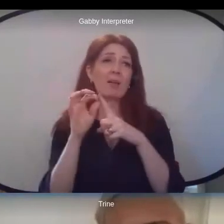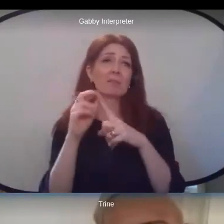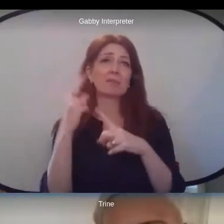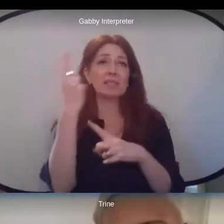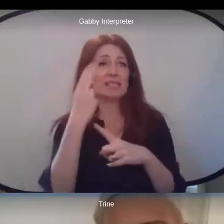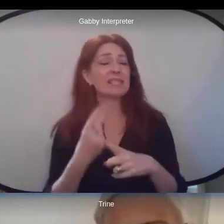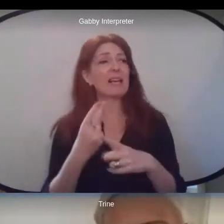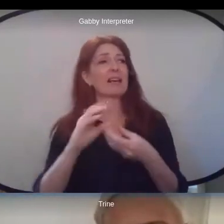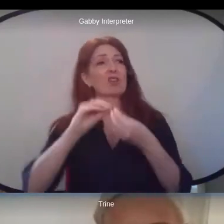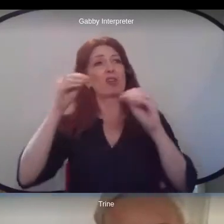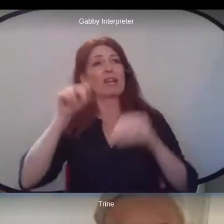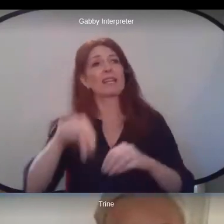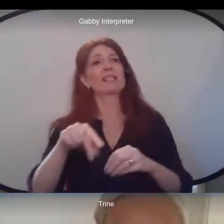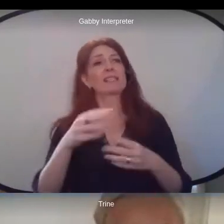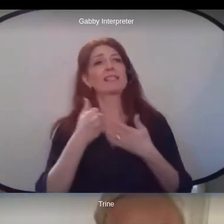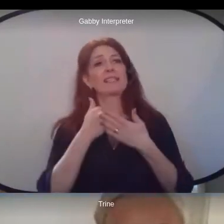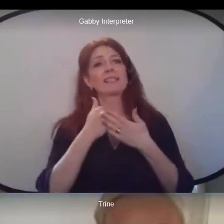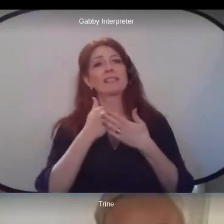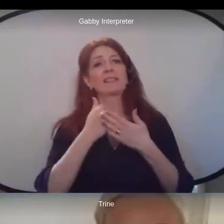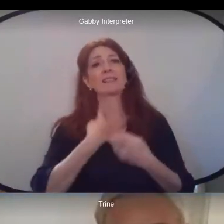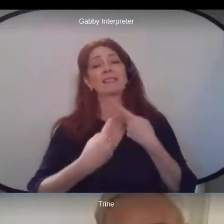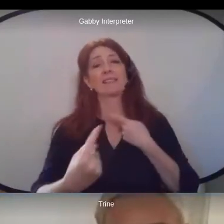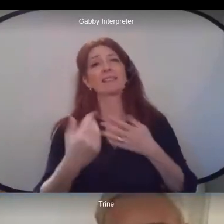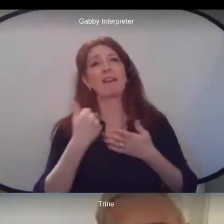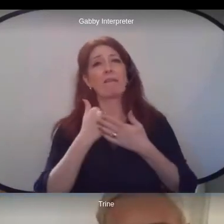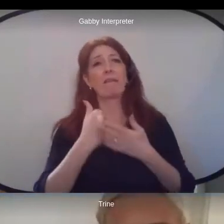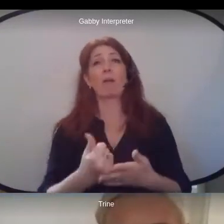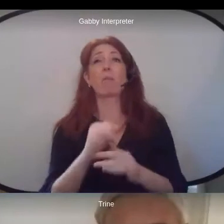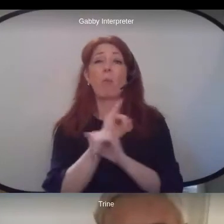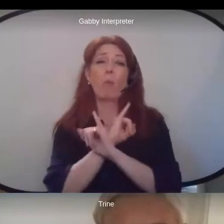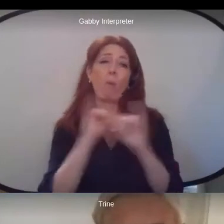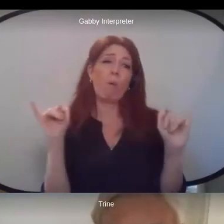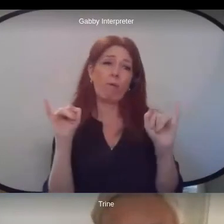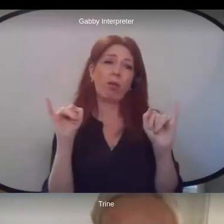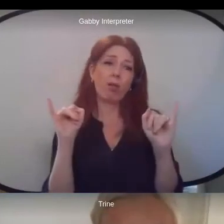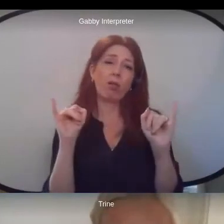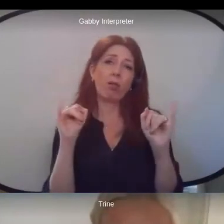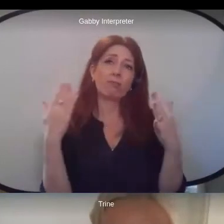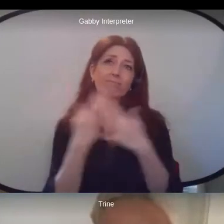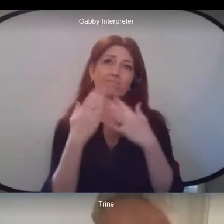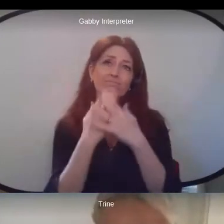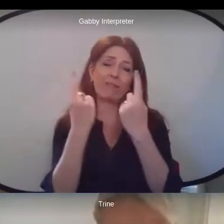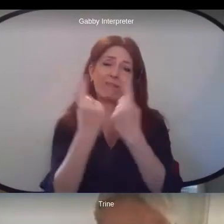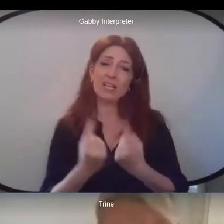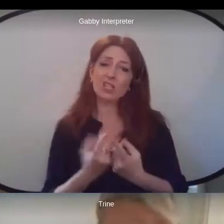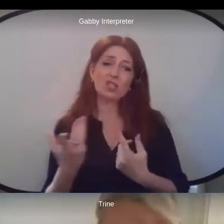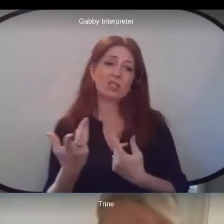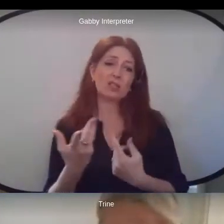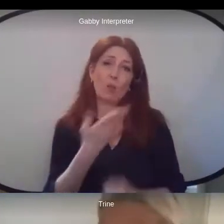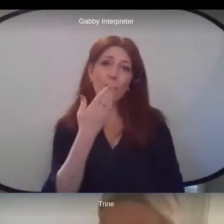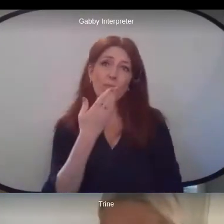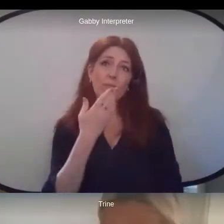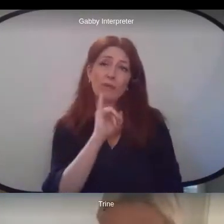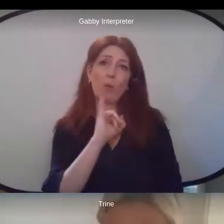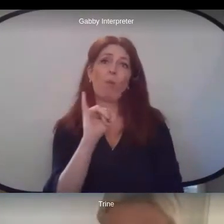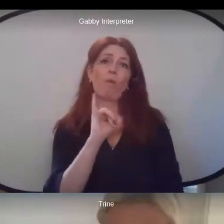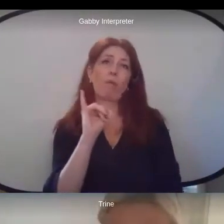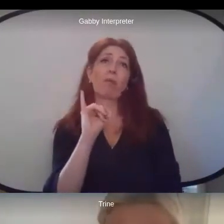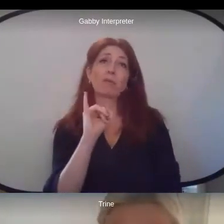self-help, rehabilitation are atrocious for accessibility features. And it's critical that if people are